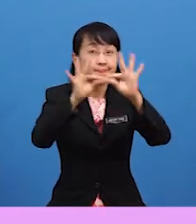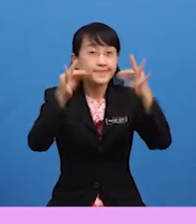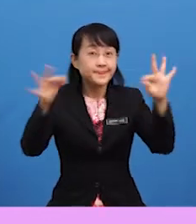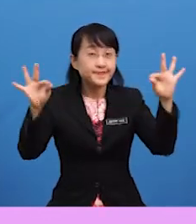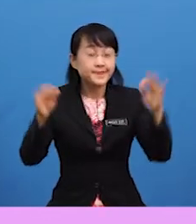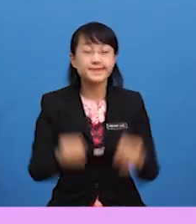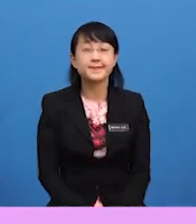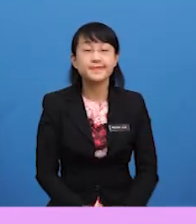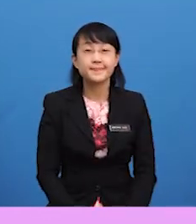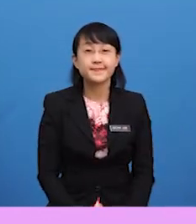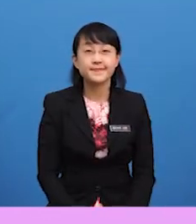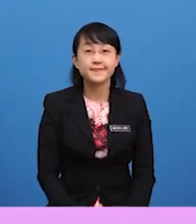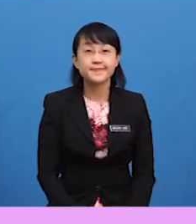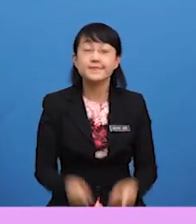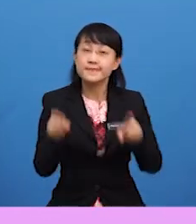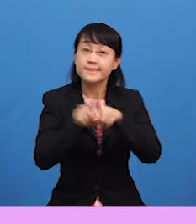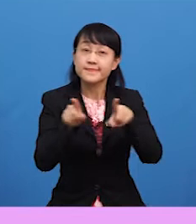that sounds like this.